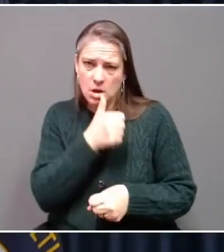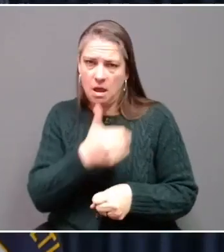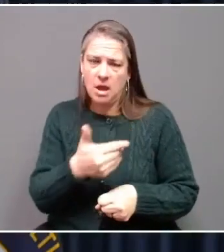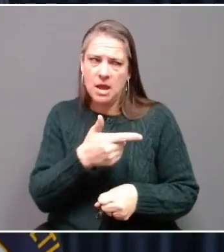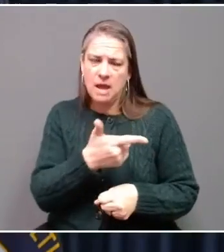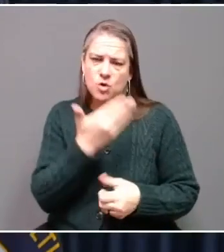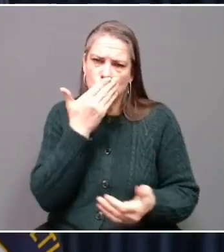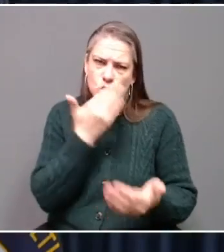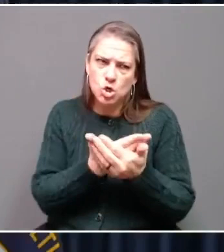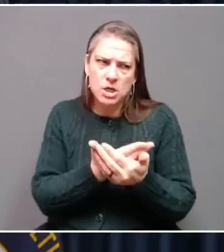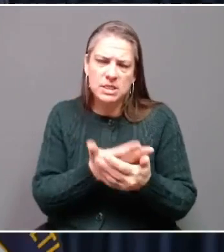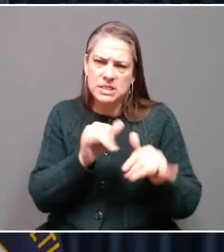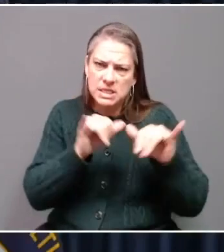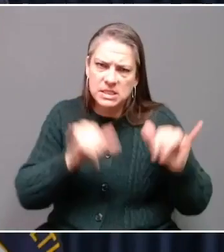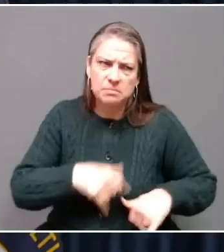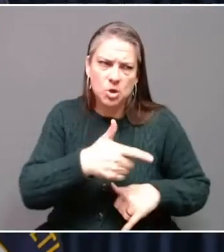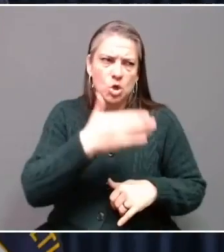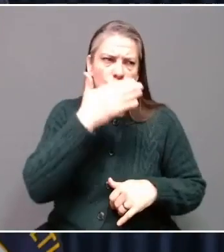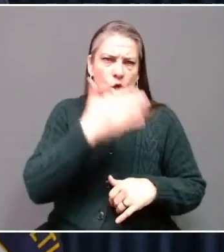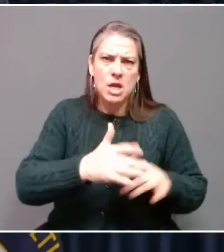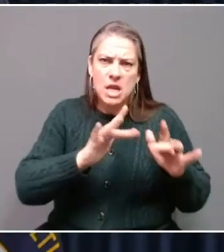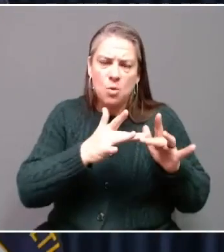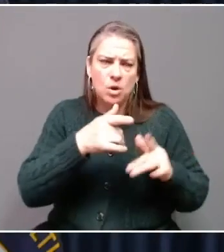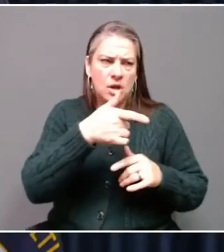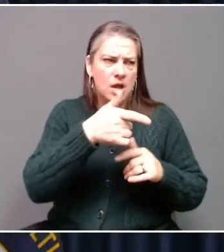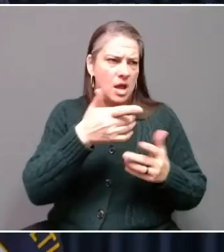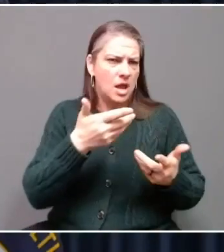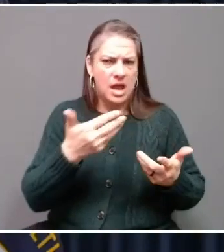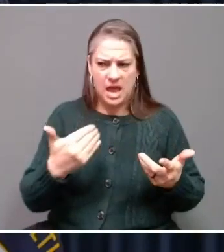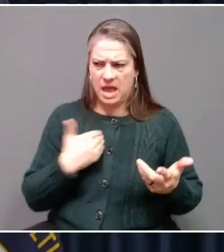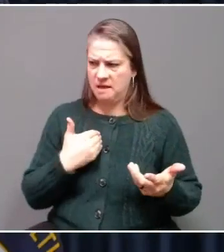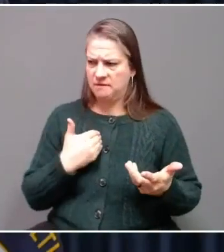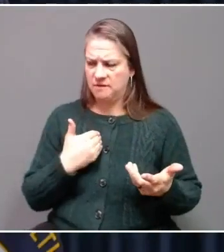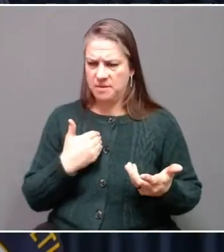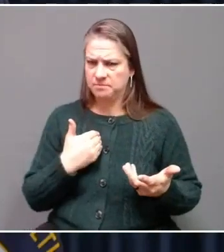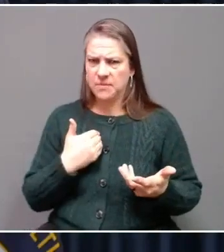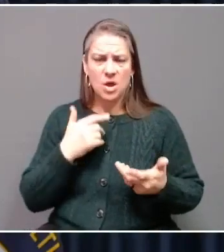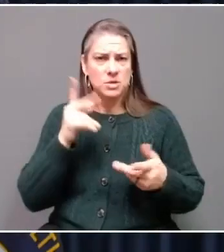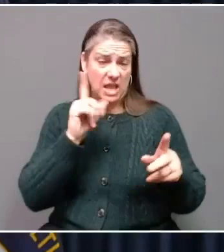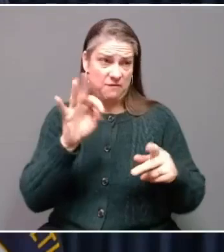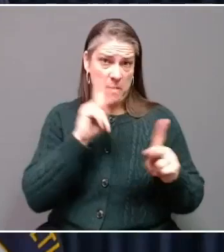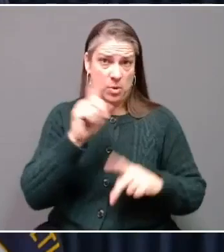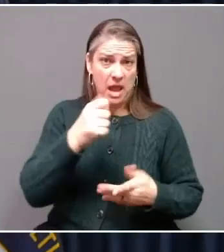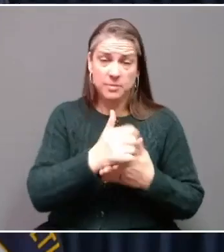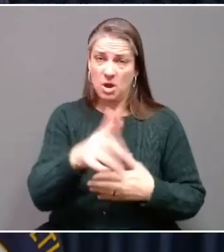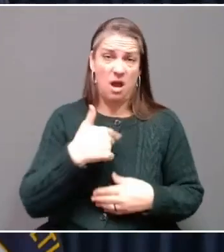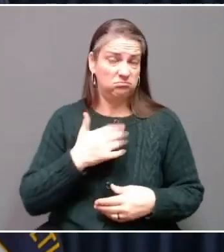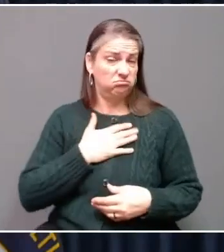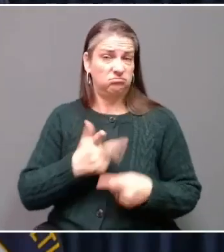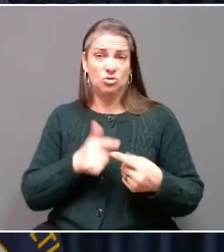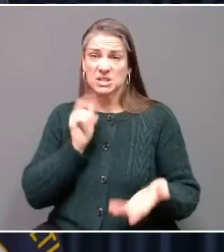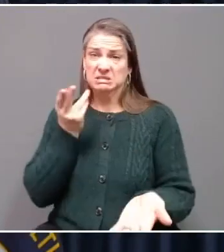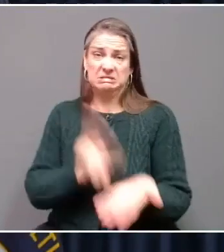a network to help folks that may need that help. So I will certainly sign sports betting if it gets to